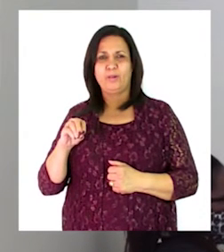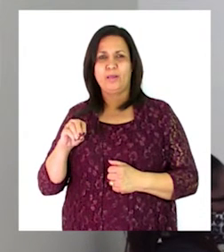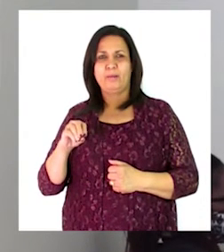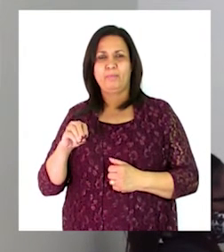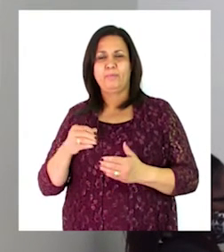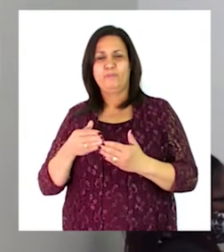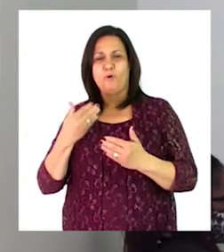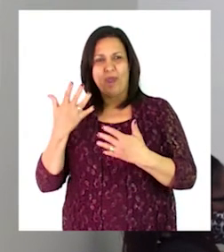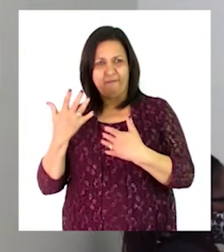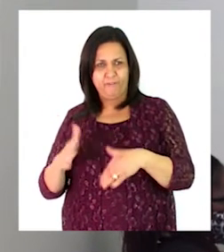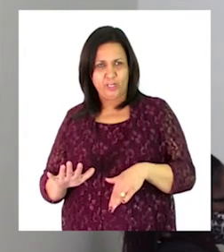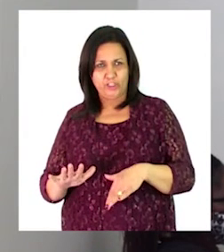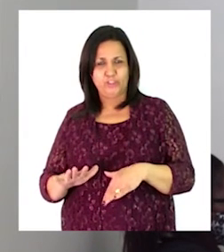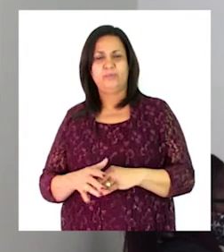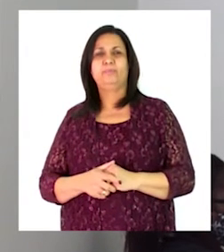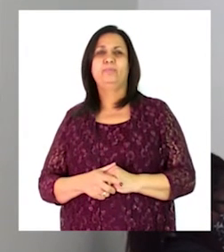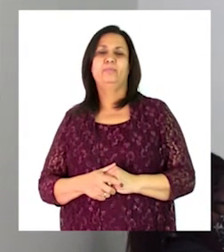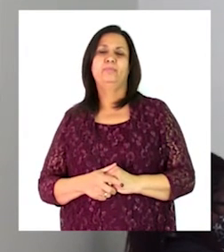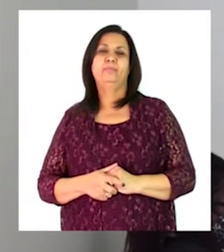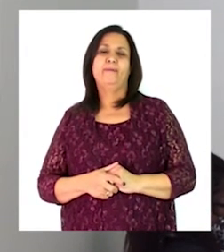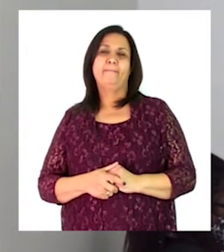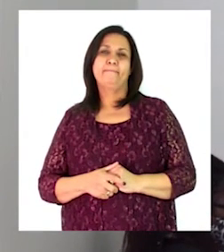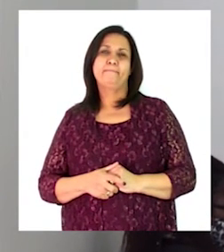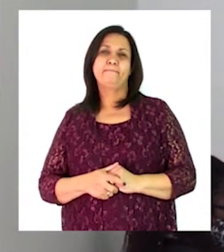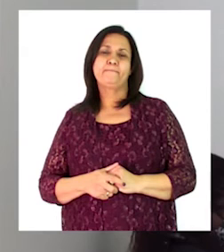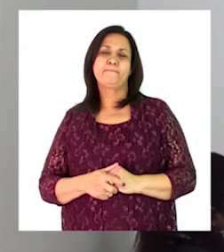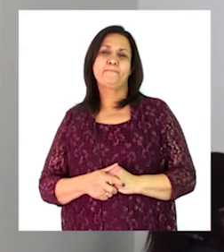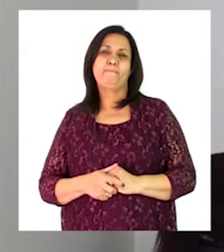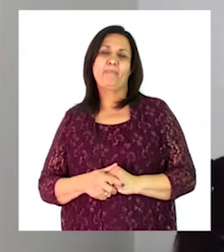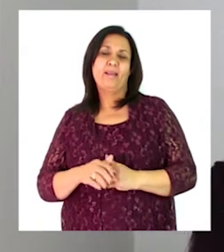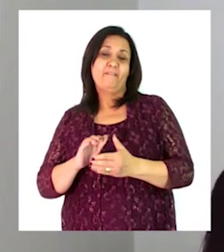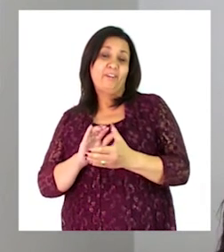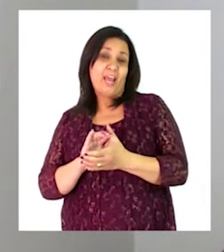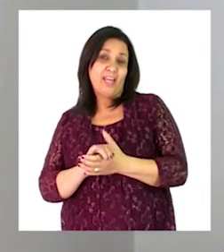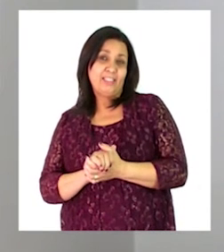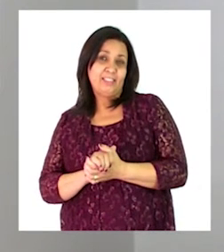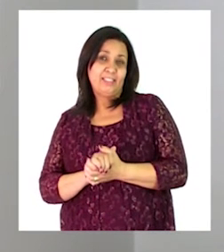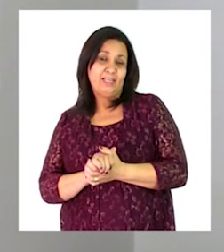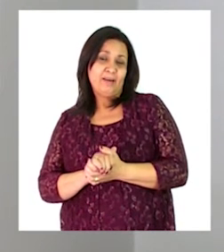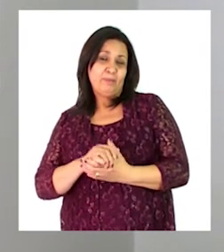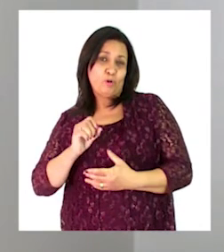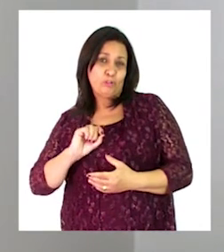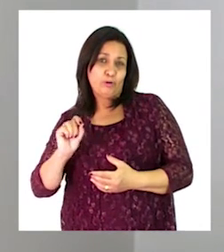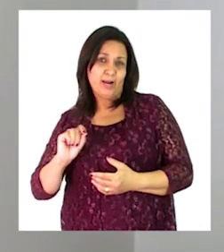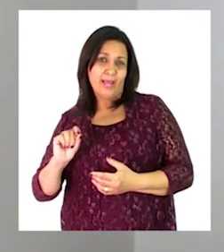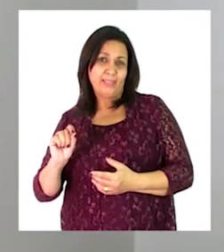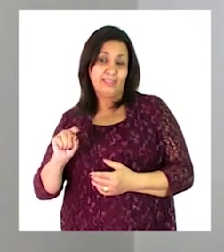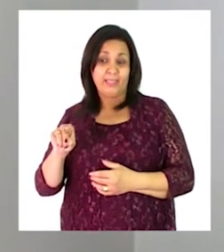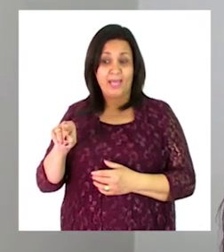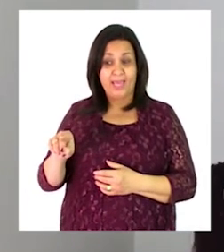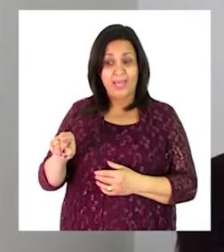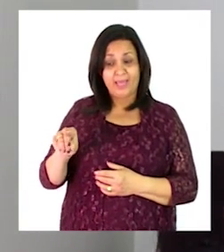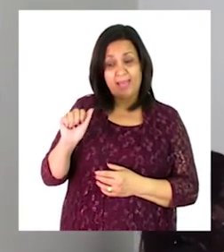pencils until we are done. Now I would like to ask my friend to write letter